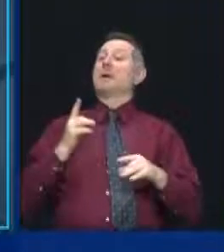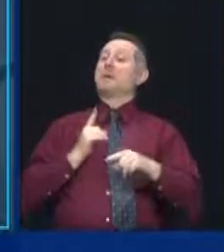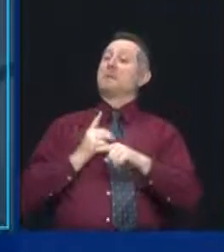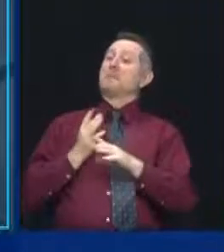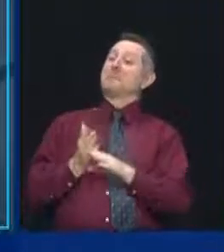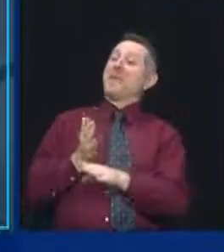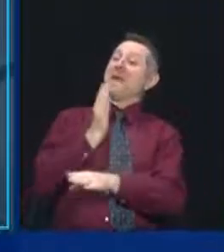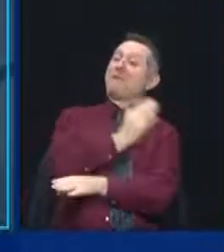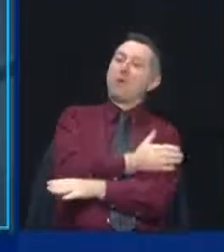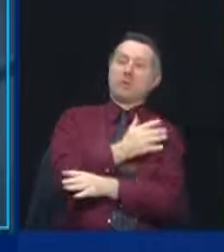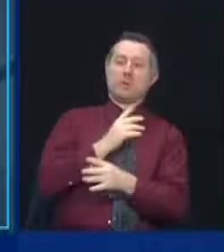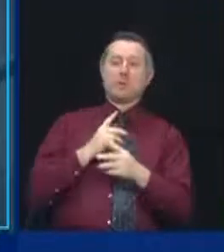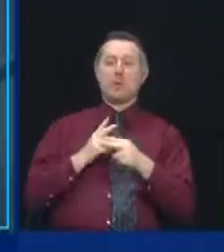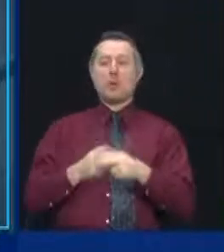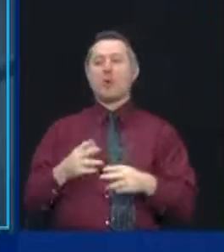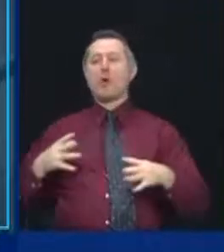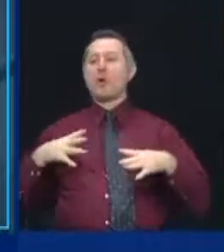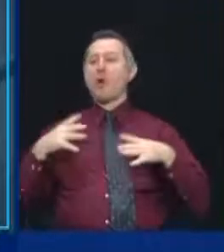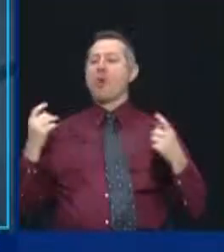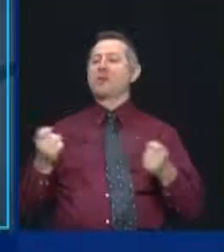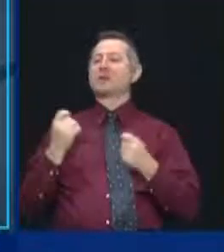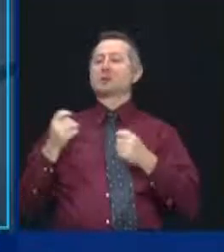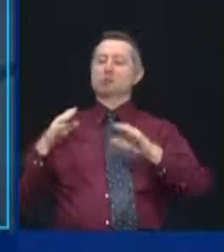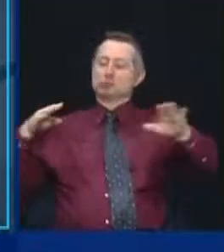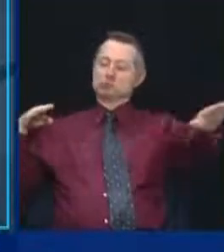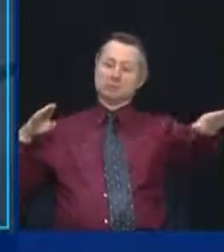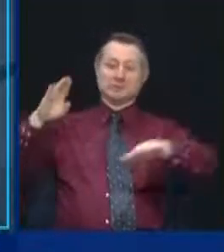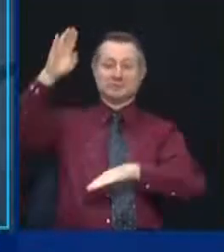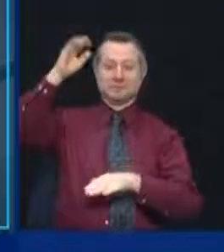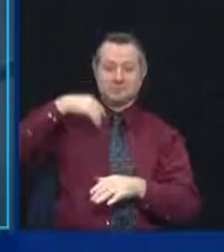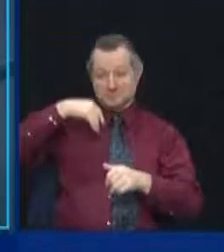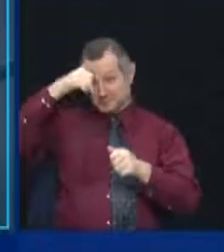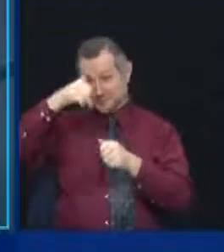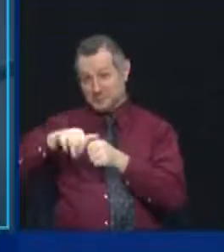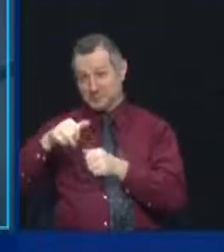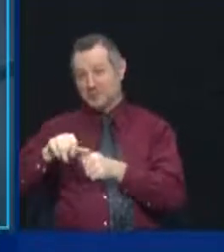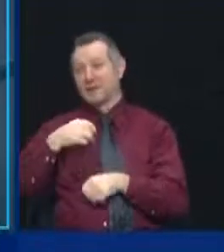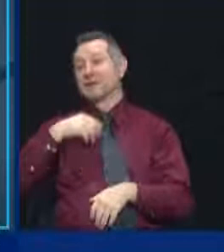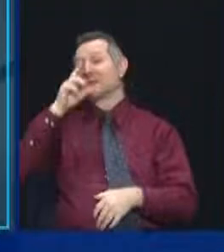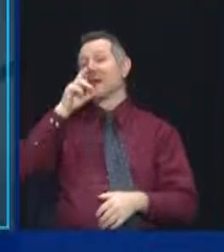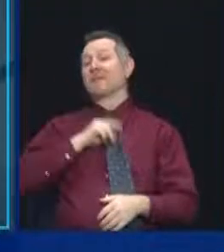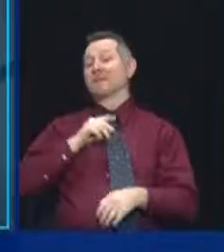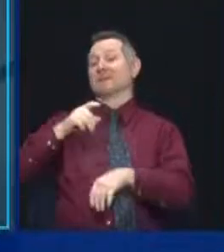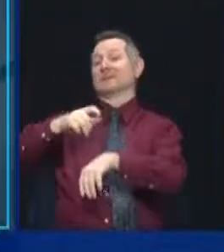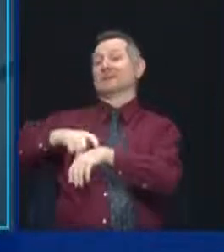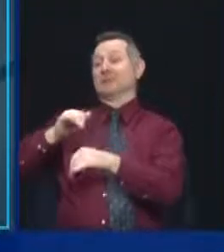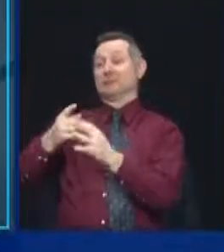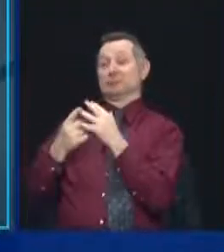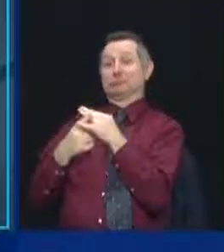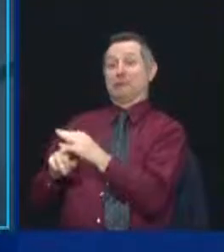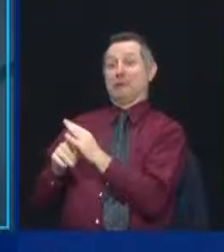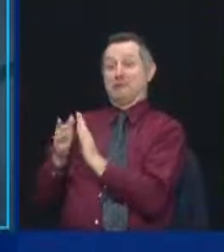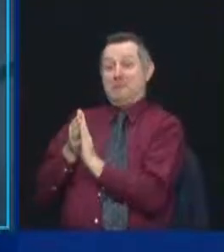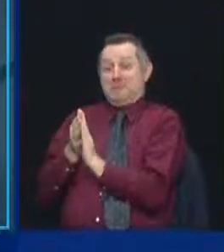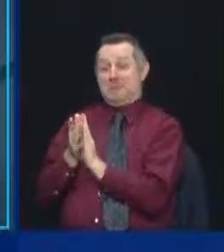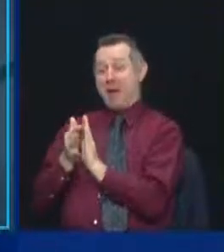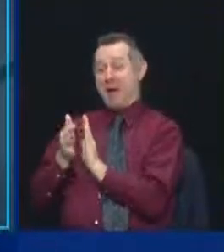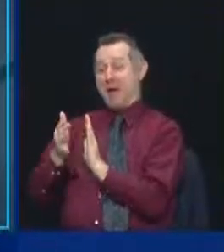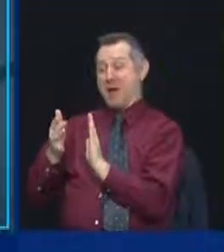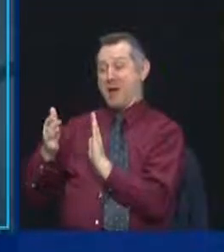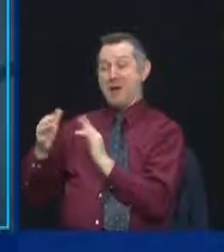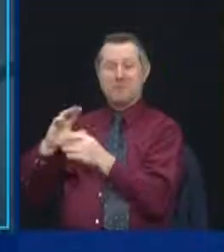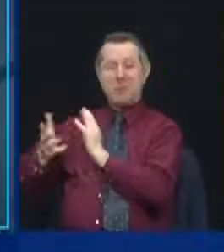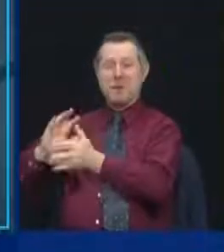holiday surge. If you remember, Thanksgiving started the holiday season, and we warned